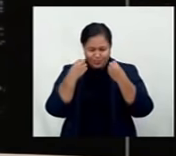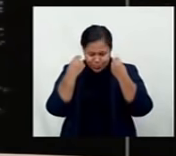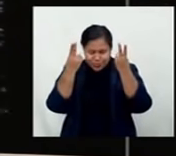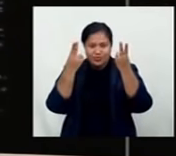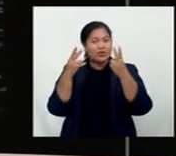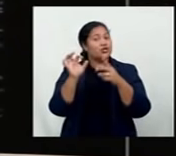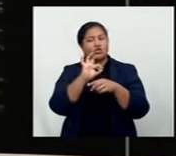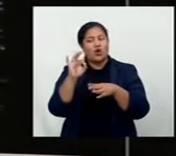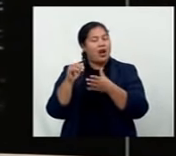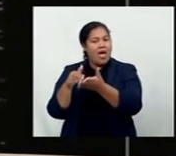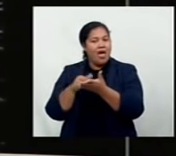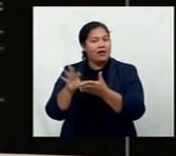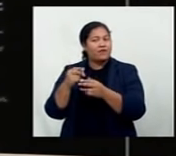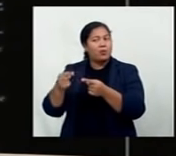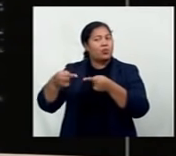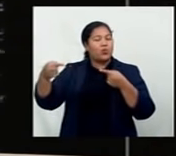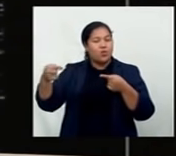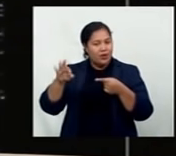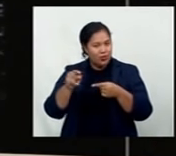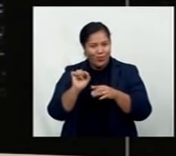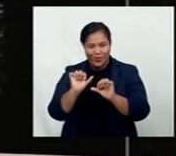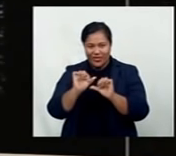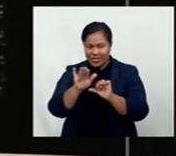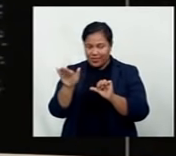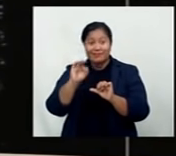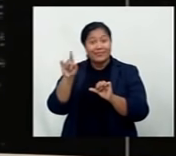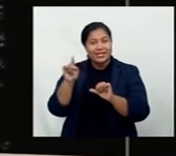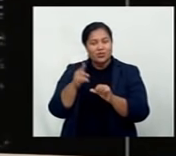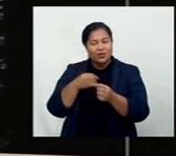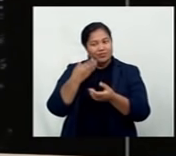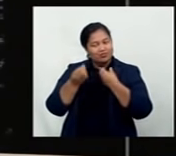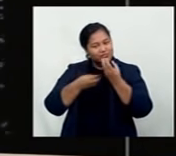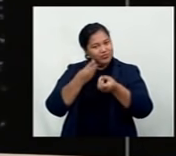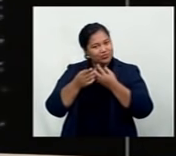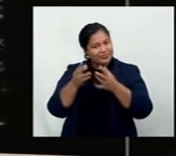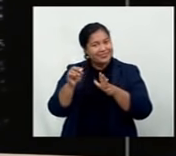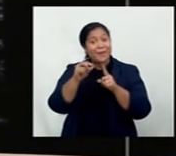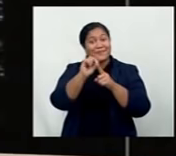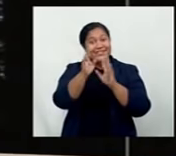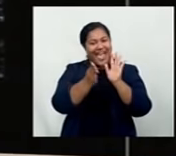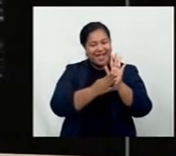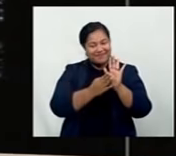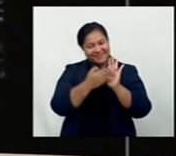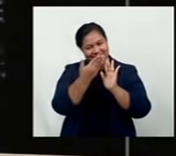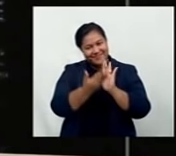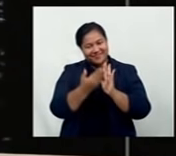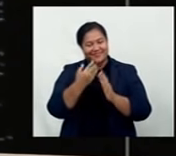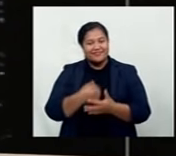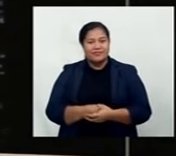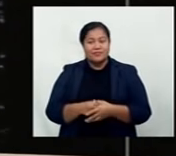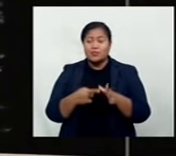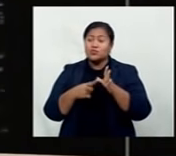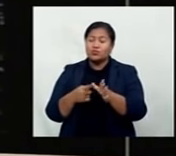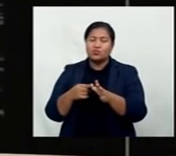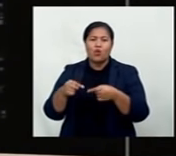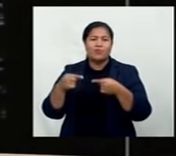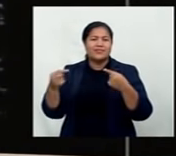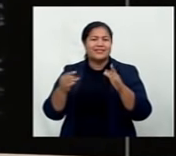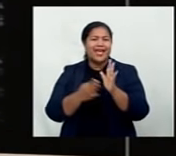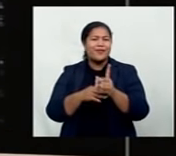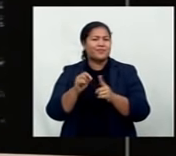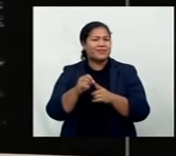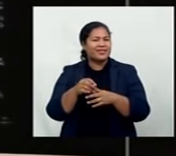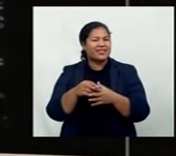from the opposition to protect them. This was highlighted by Prime Minister Voring Bainimarama while responding to opposition MP